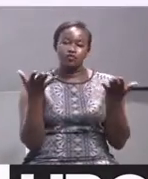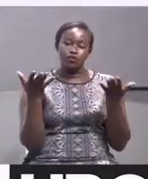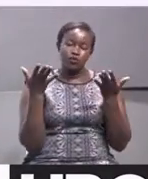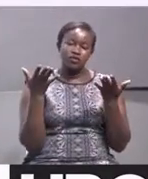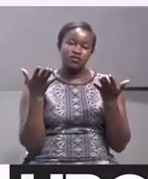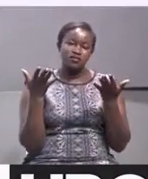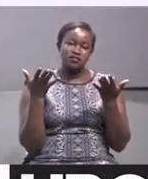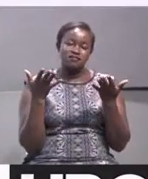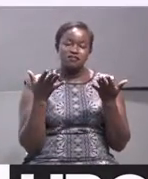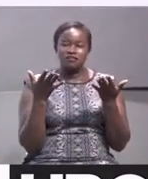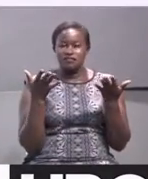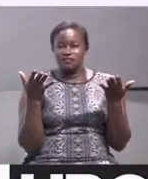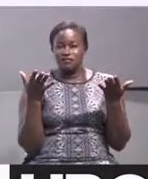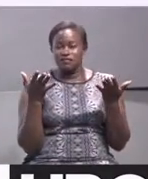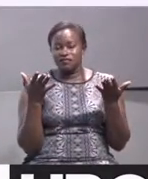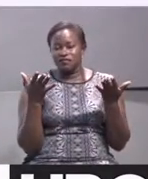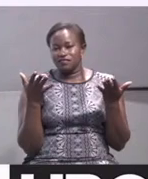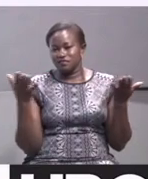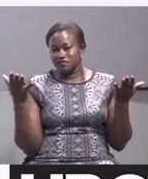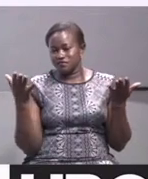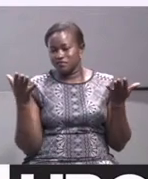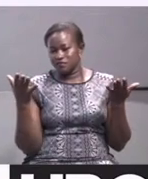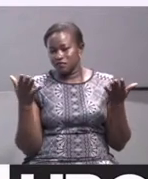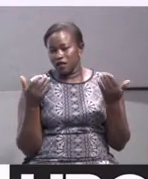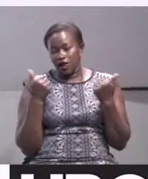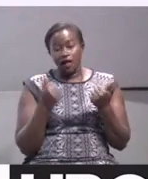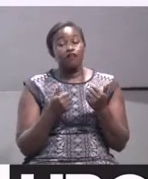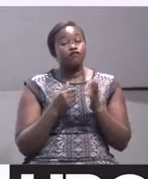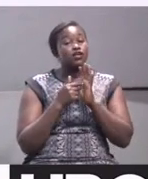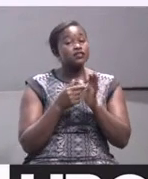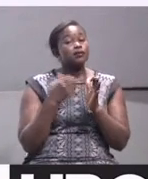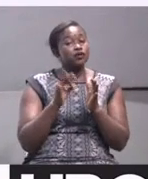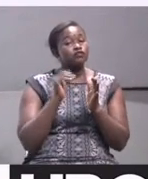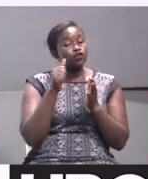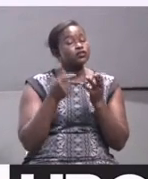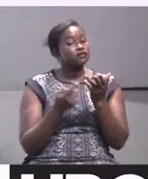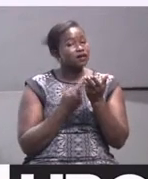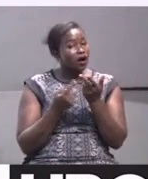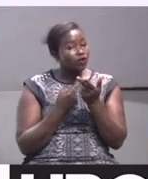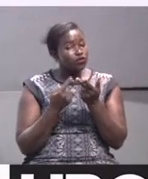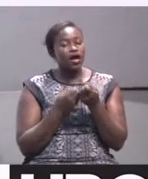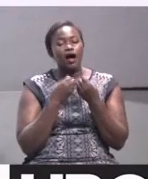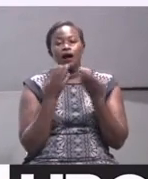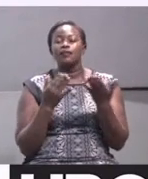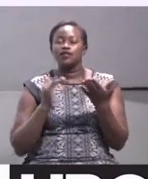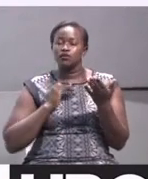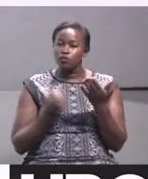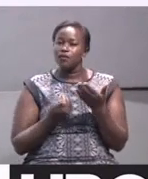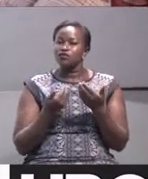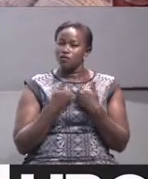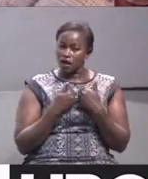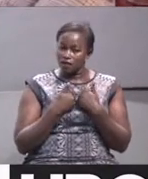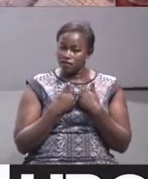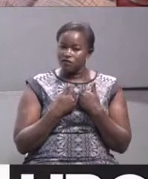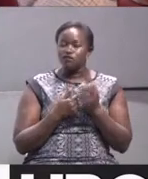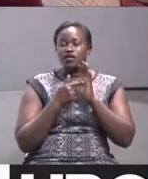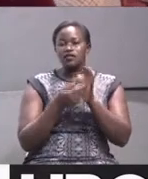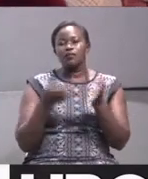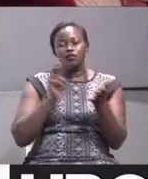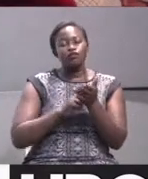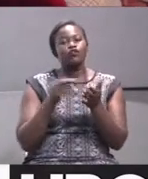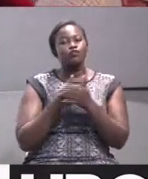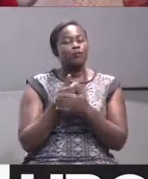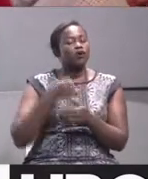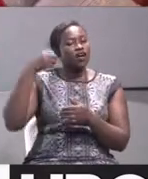times actually take statistics. How many women do I have, say, in renewable energy?